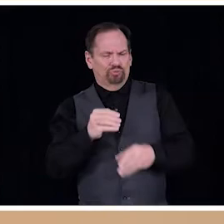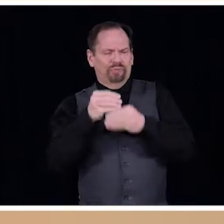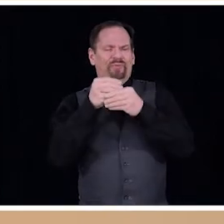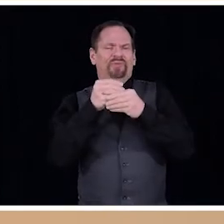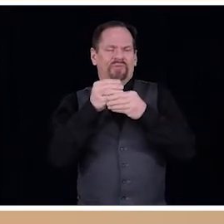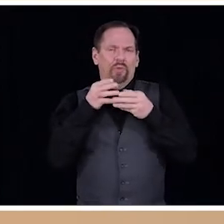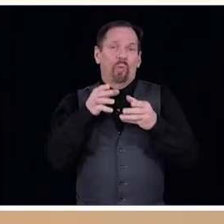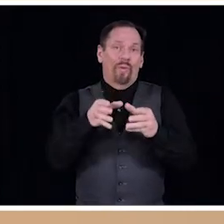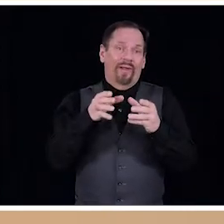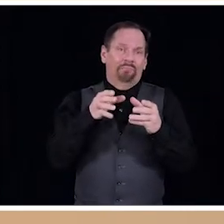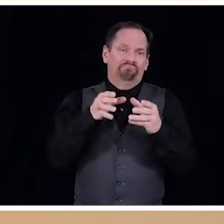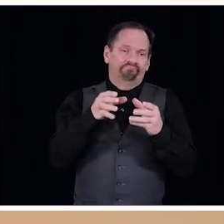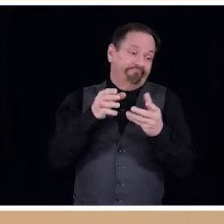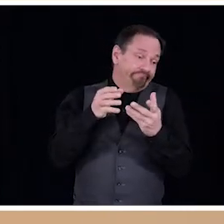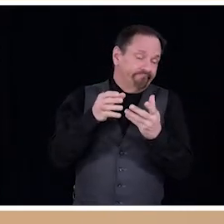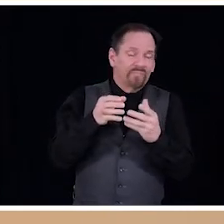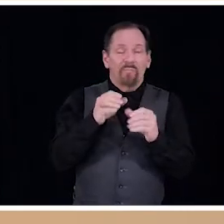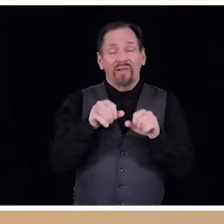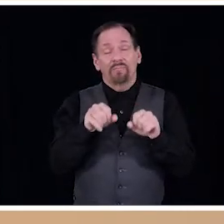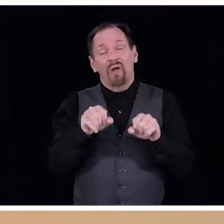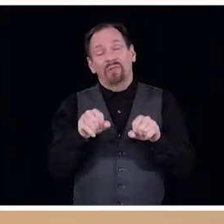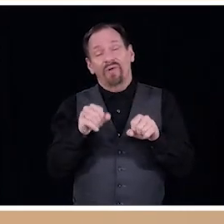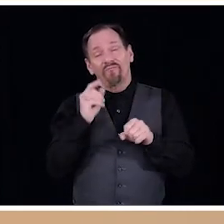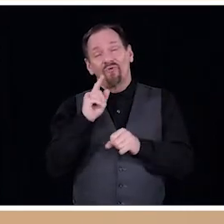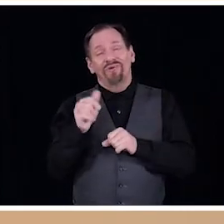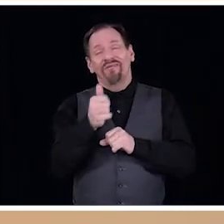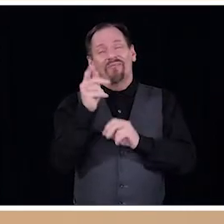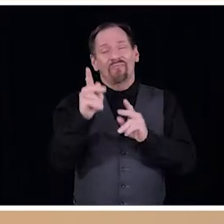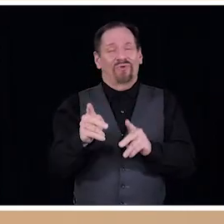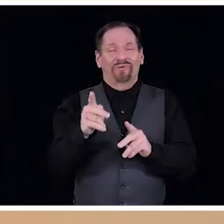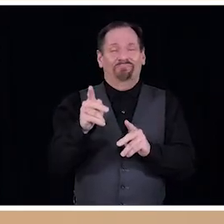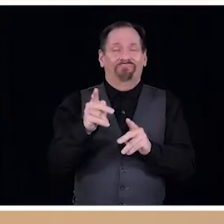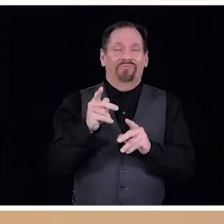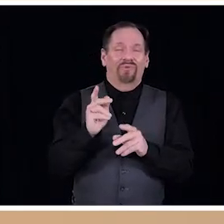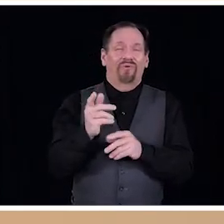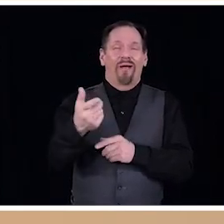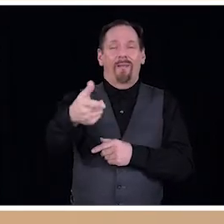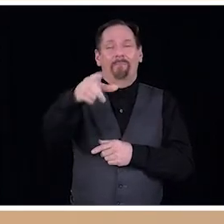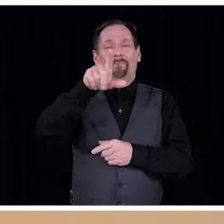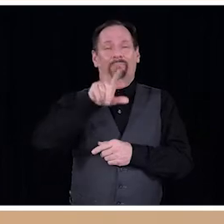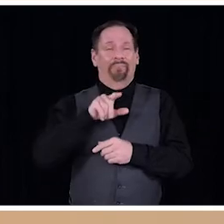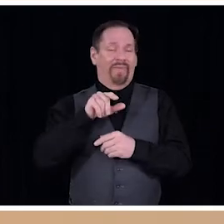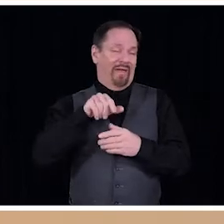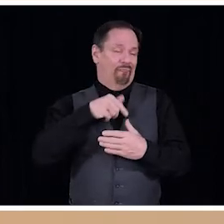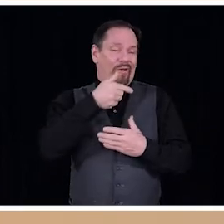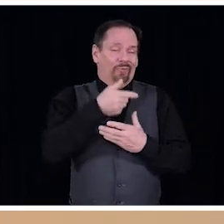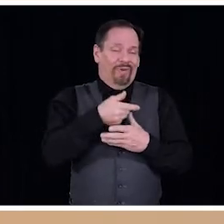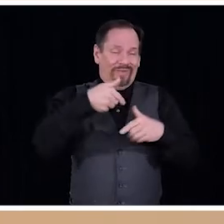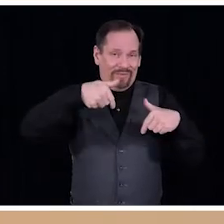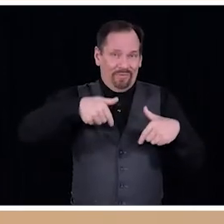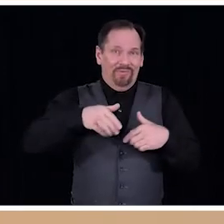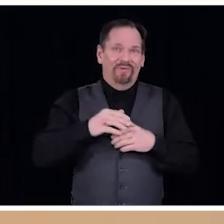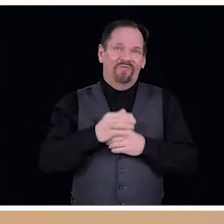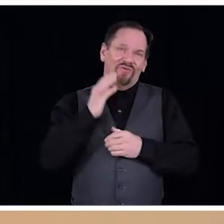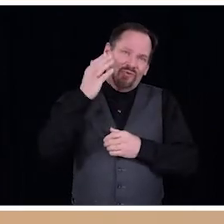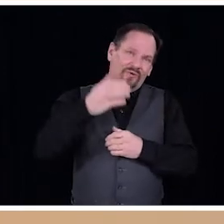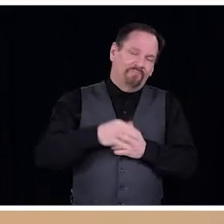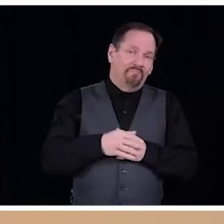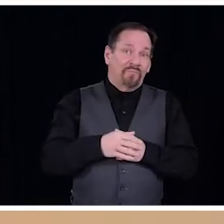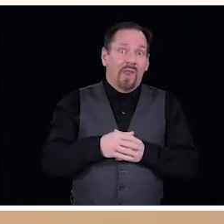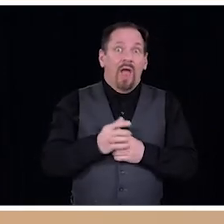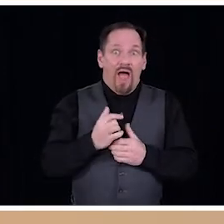that makes possible for someone else what you're commemorating today. I realize that I've asked a great deal of